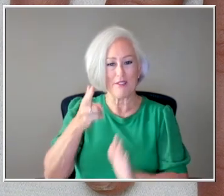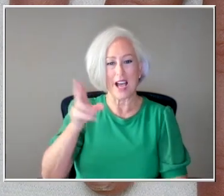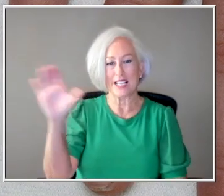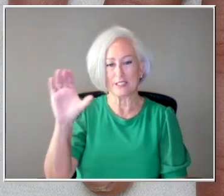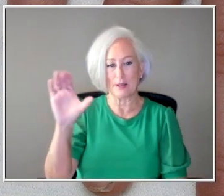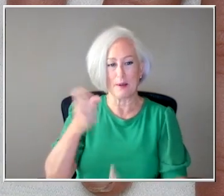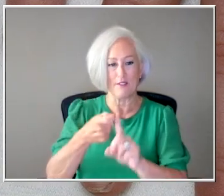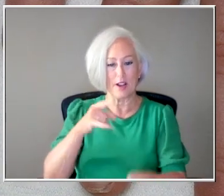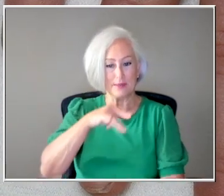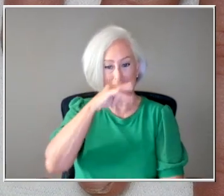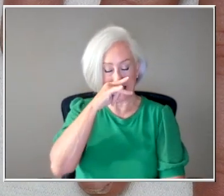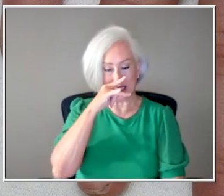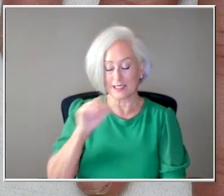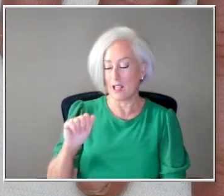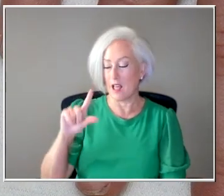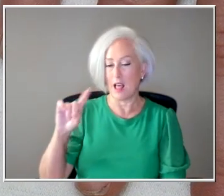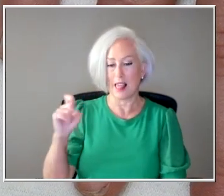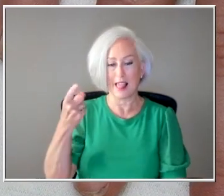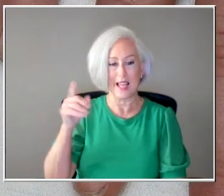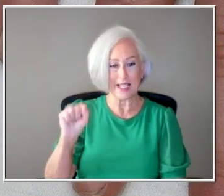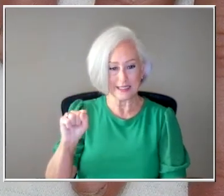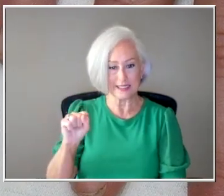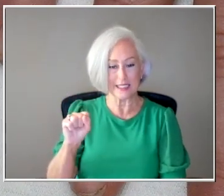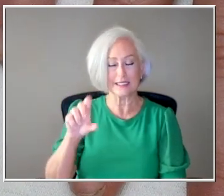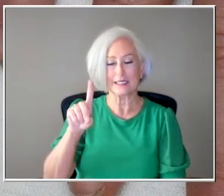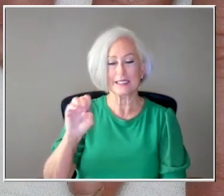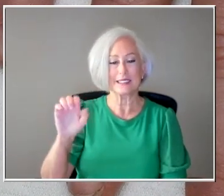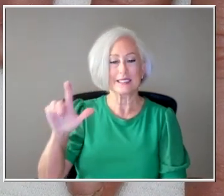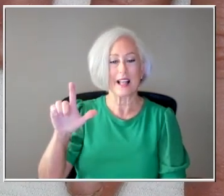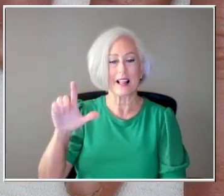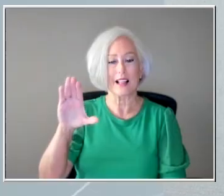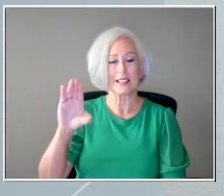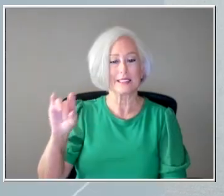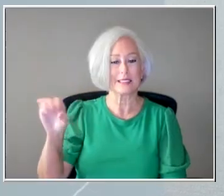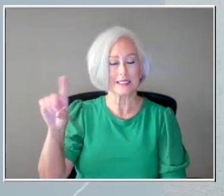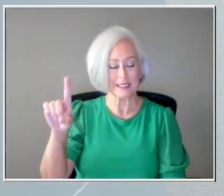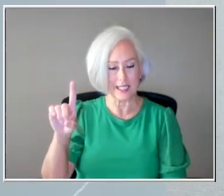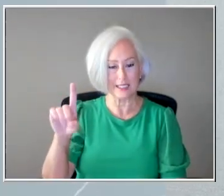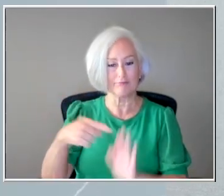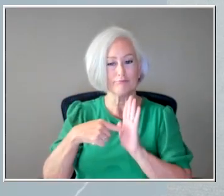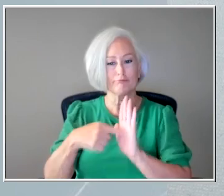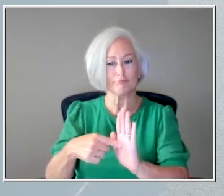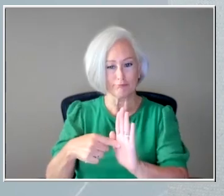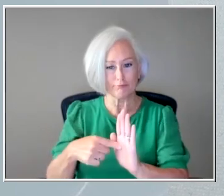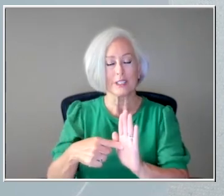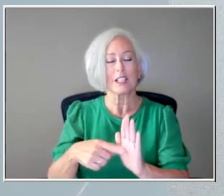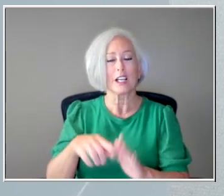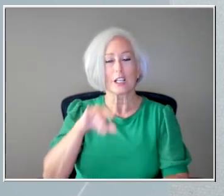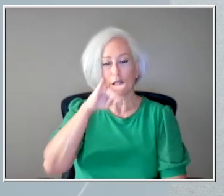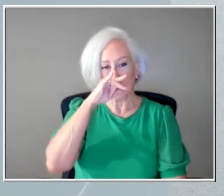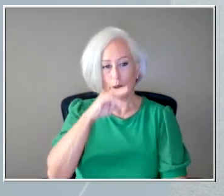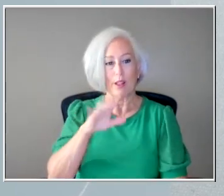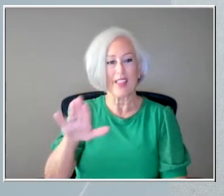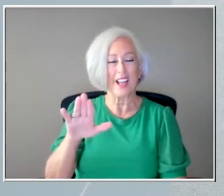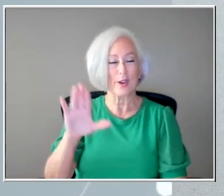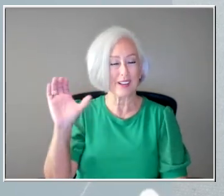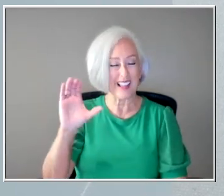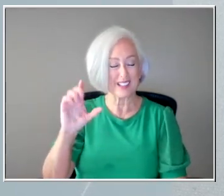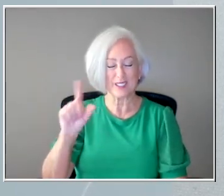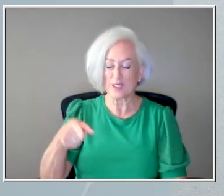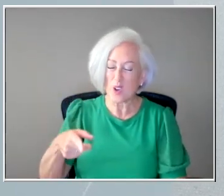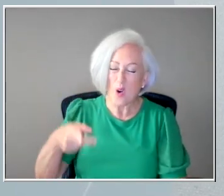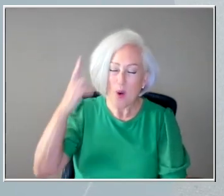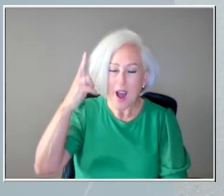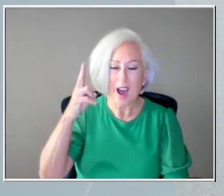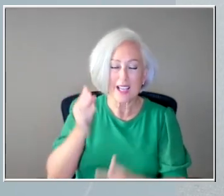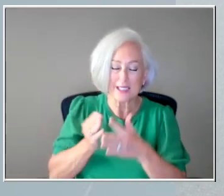us to a little girl whose cholesterol was so high it was coming out of her skin. And if she didn't find treatment, she was